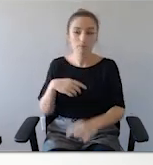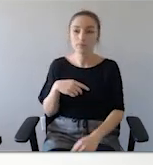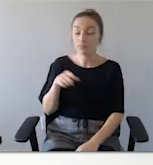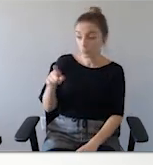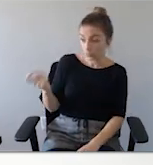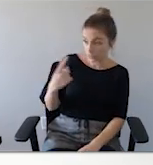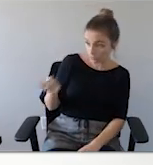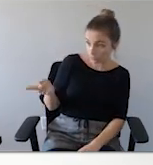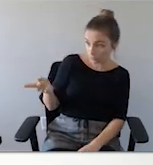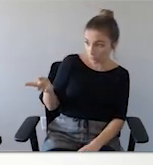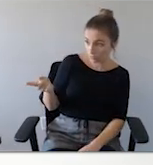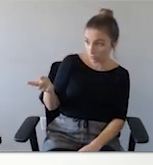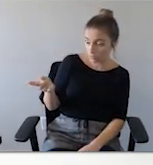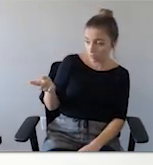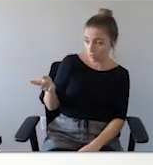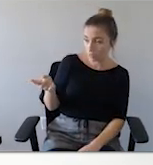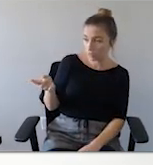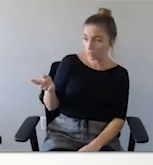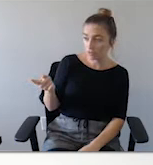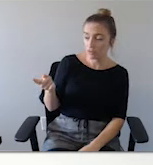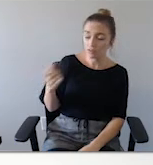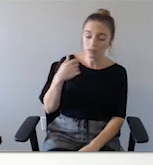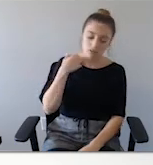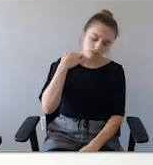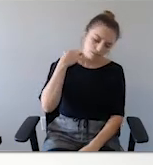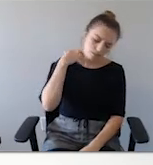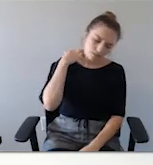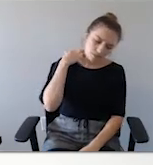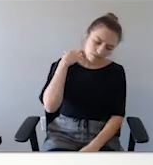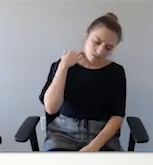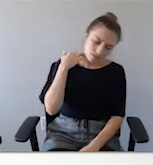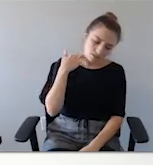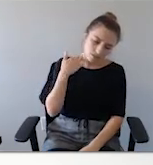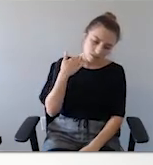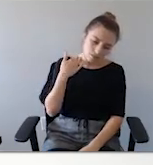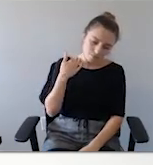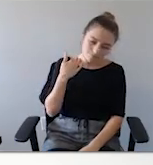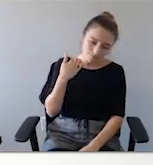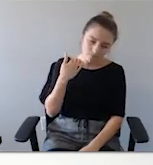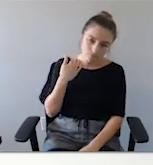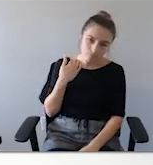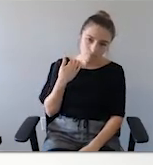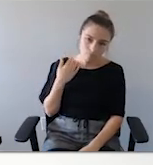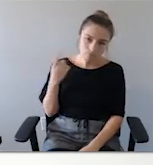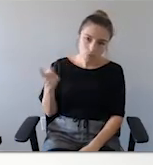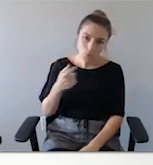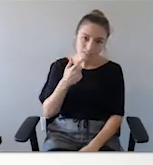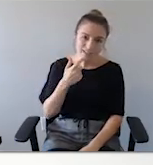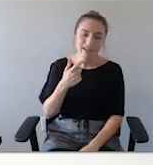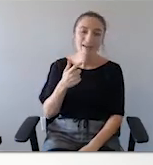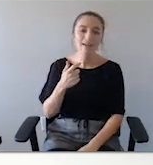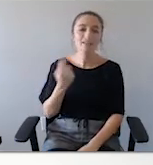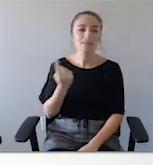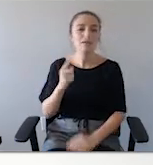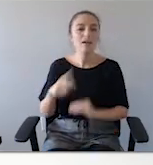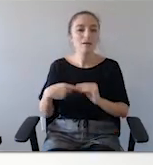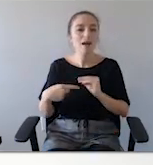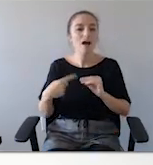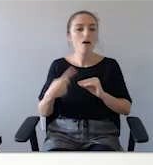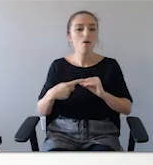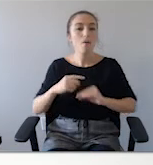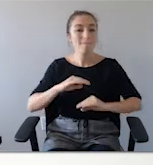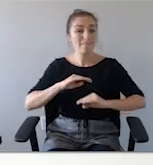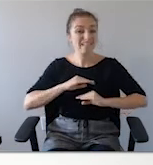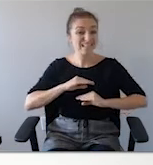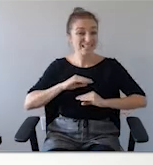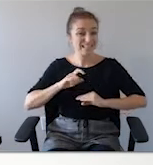Do you ever run across where they basically say they're meeting their needs as far as therapy, so we're going to put them on a